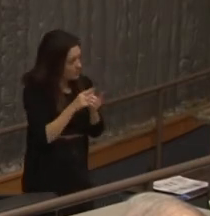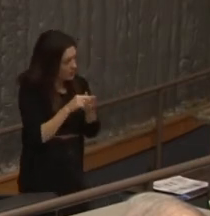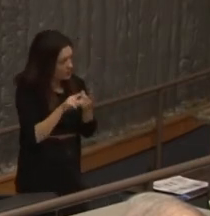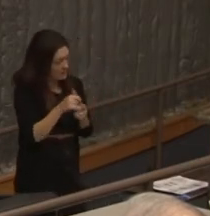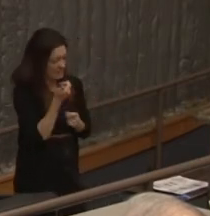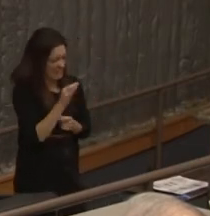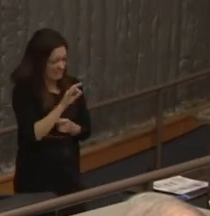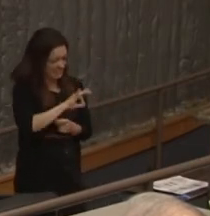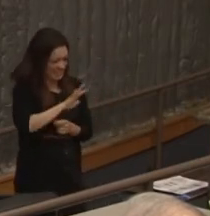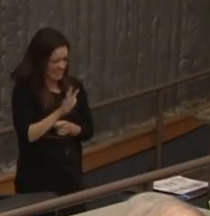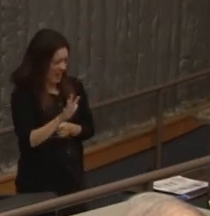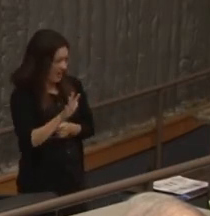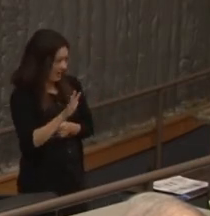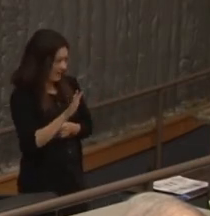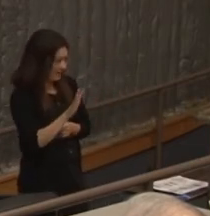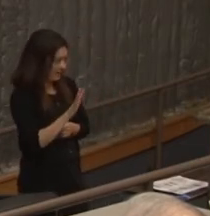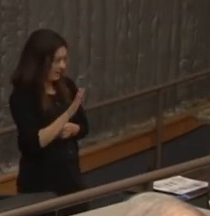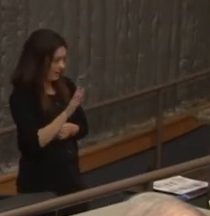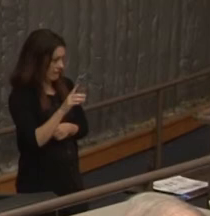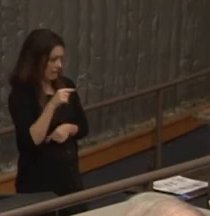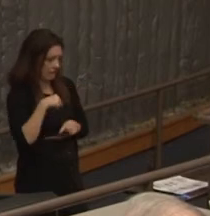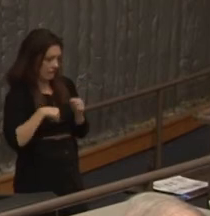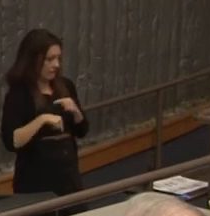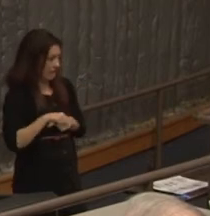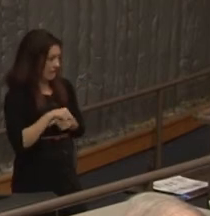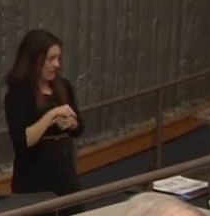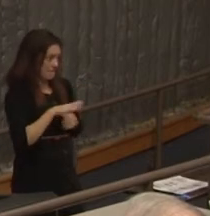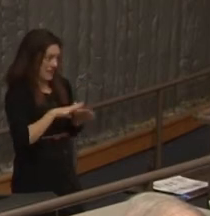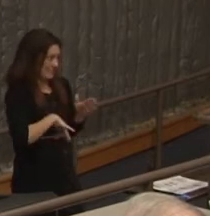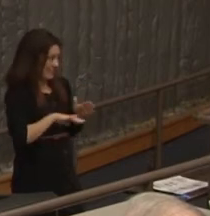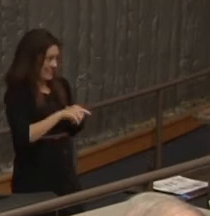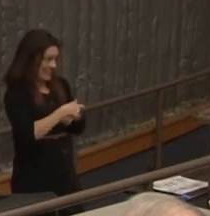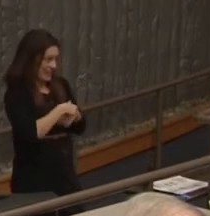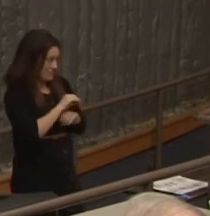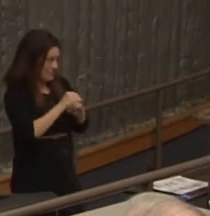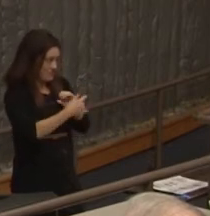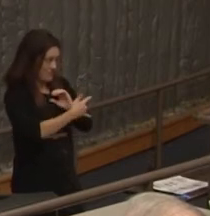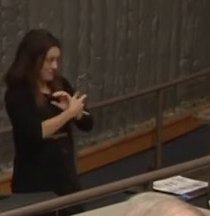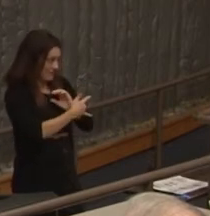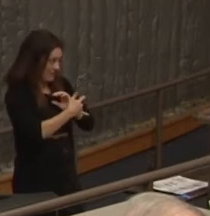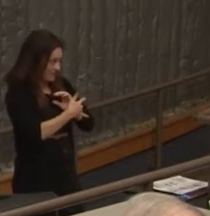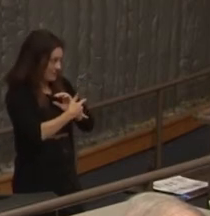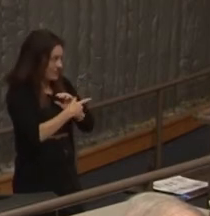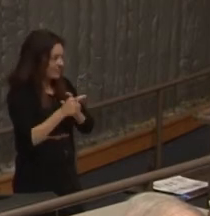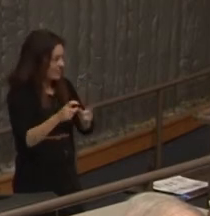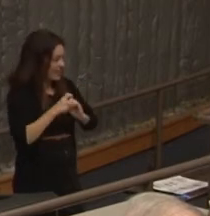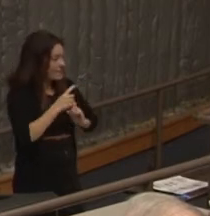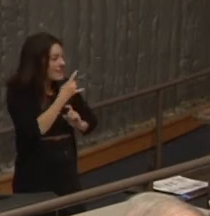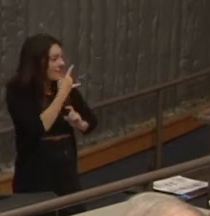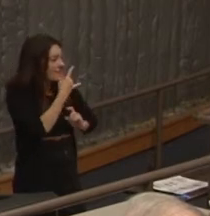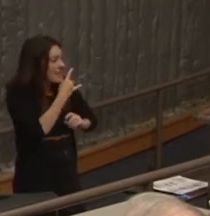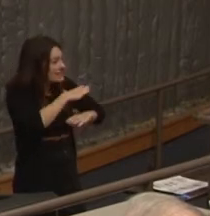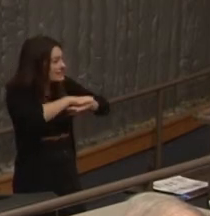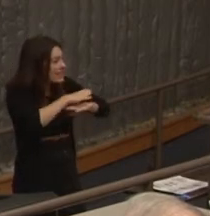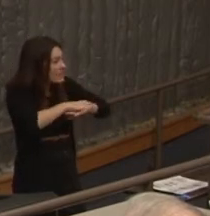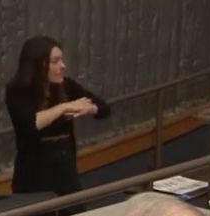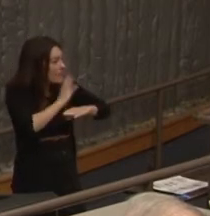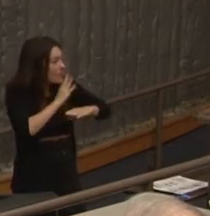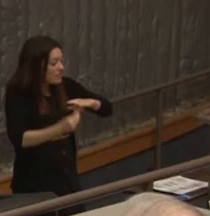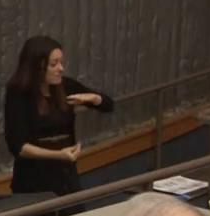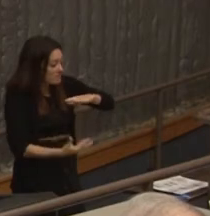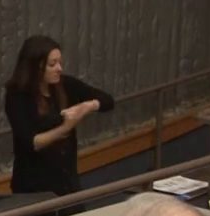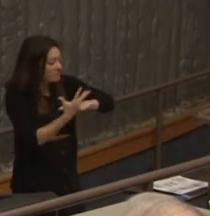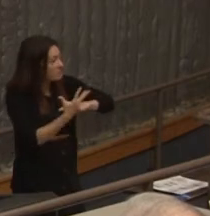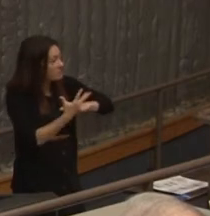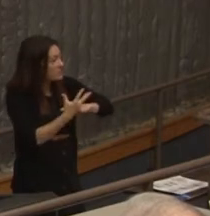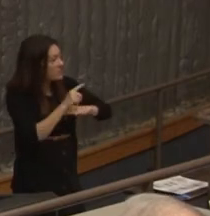1995, I can't imagine how primitive things were in 1995. The gallery gave me a light table with transparencies of the paintings.